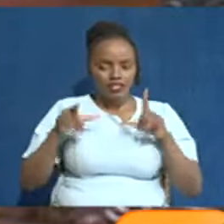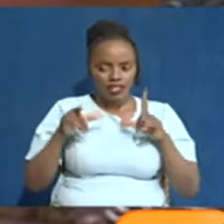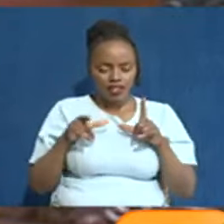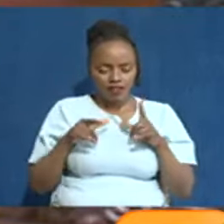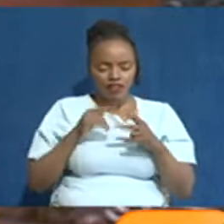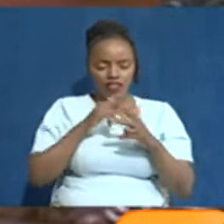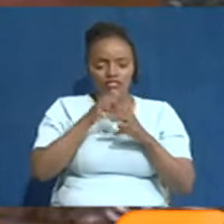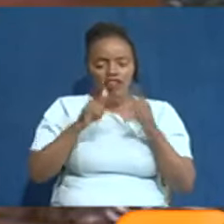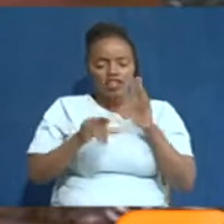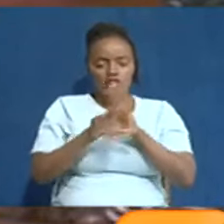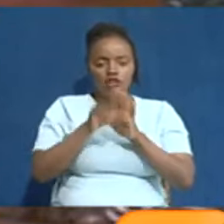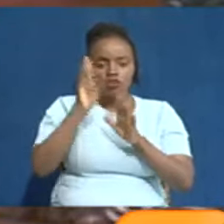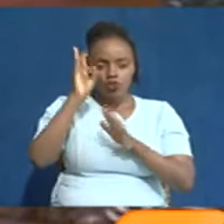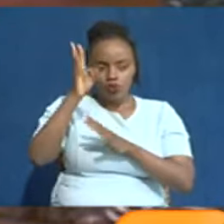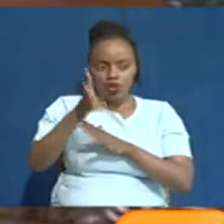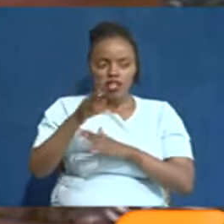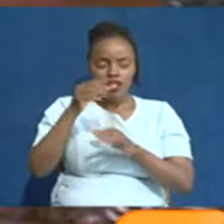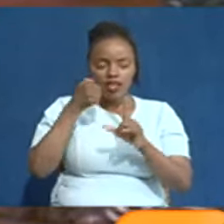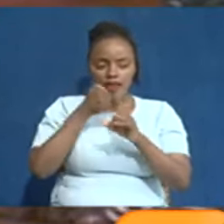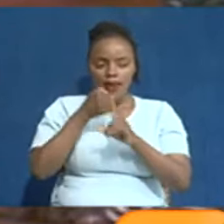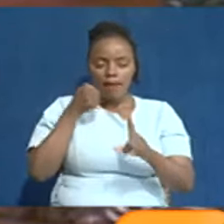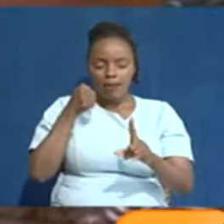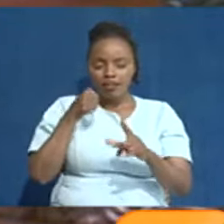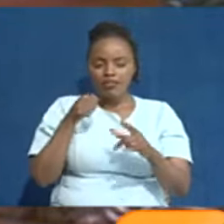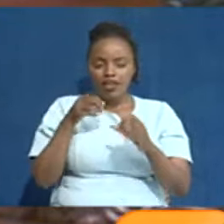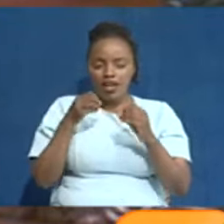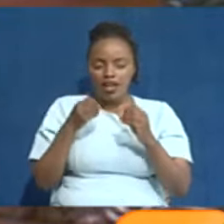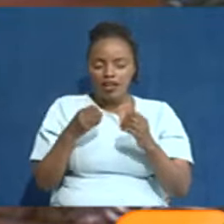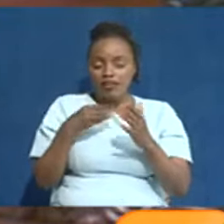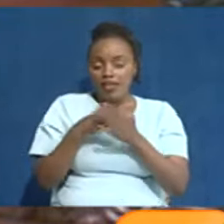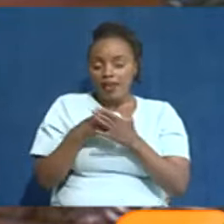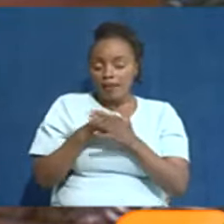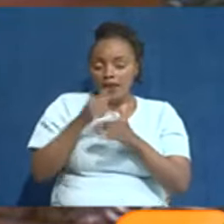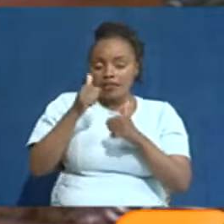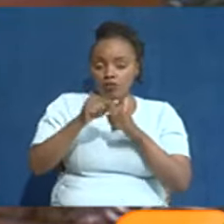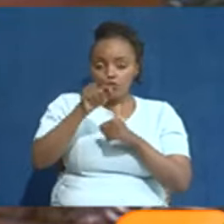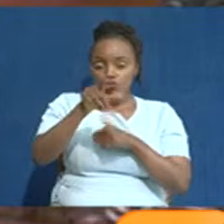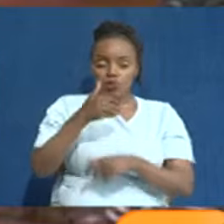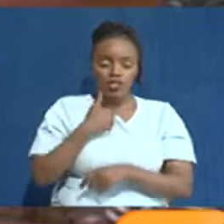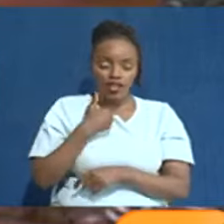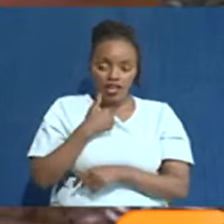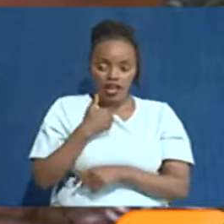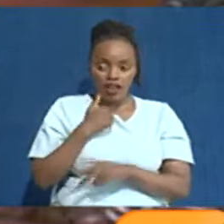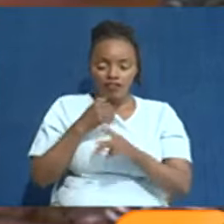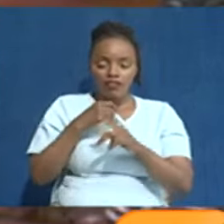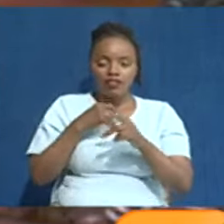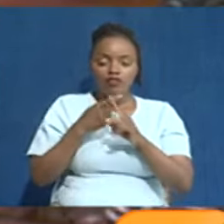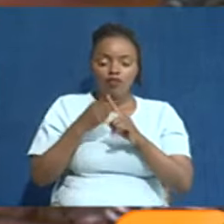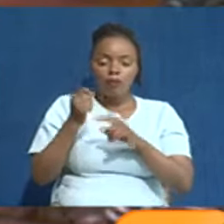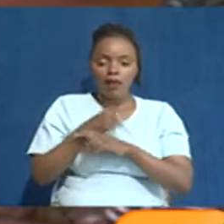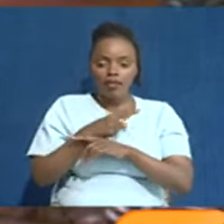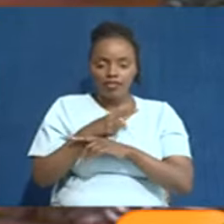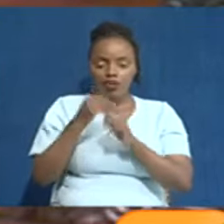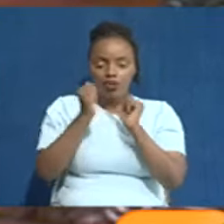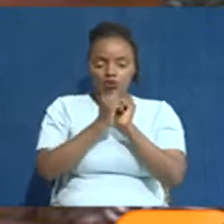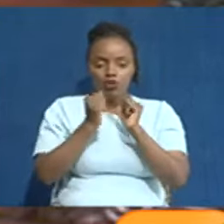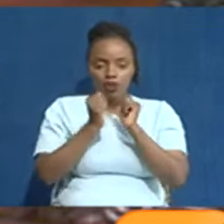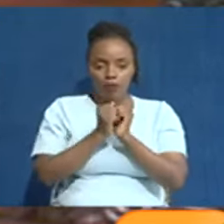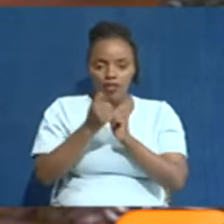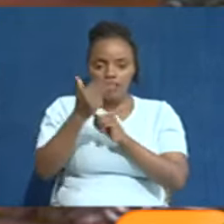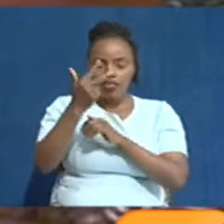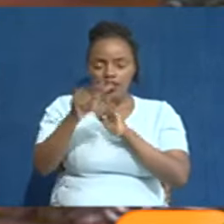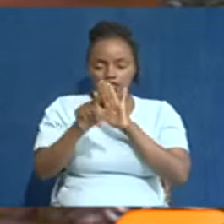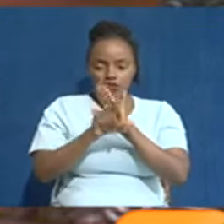Three laws that will greatly impact on the amount of disposable income you will have from the end of October. Three